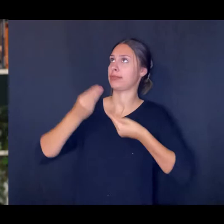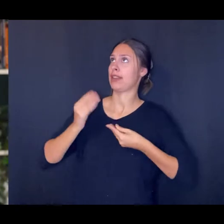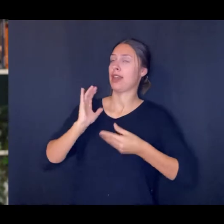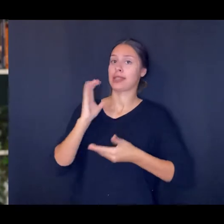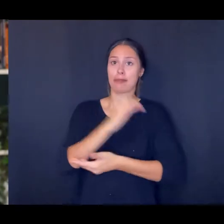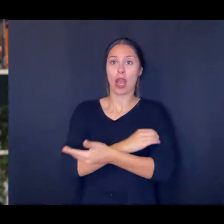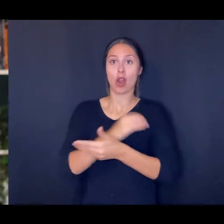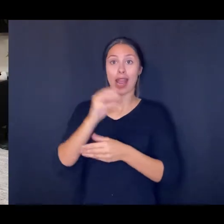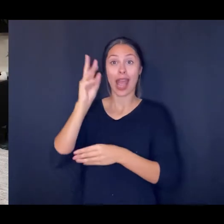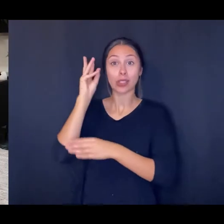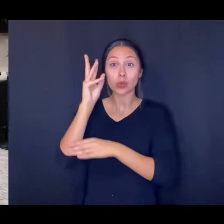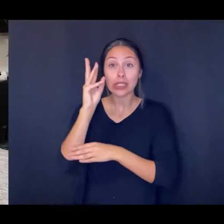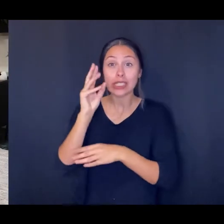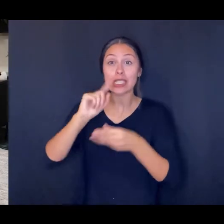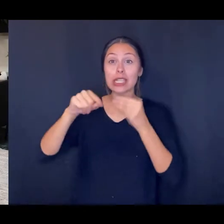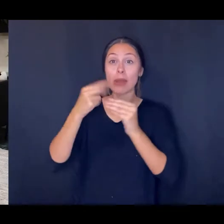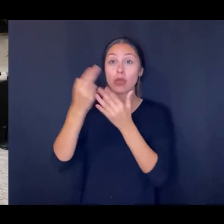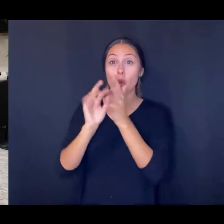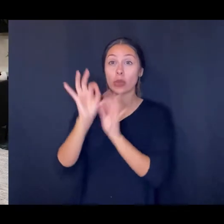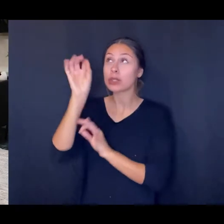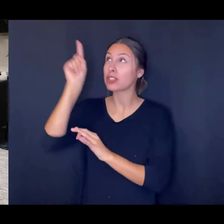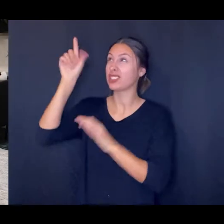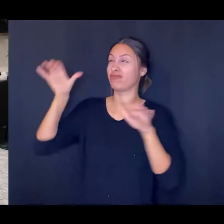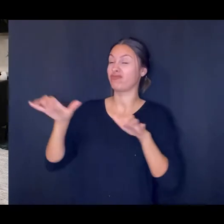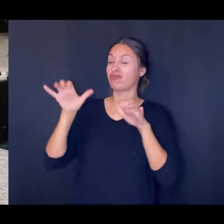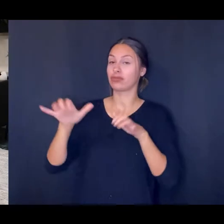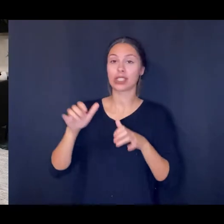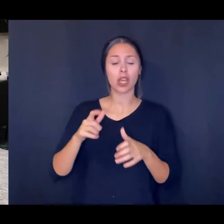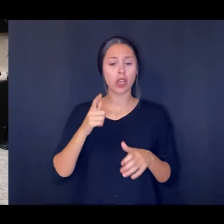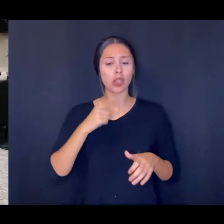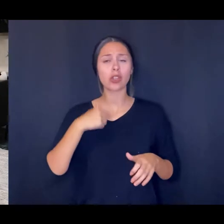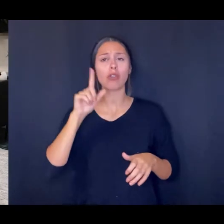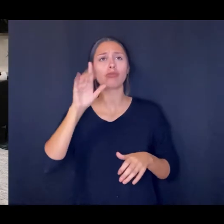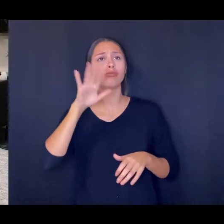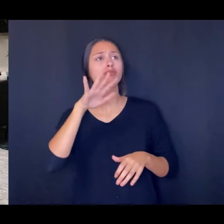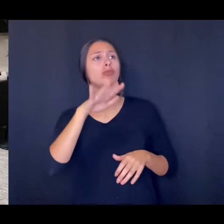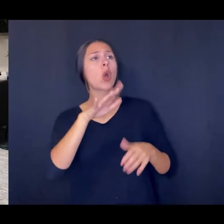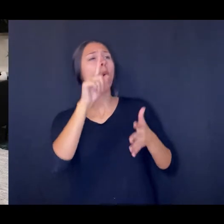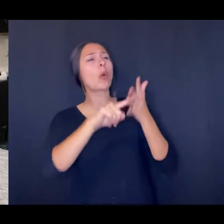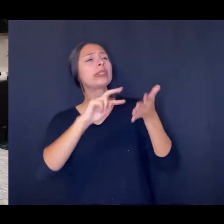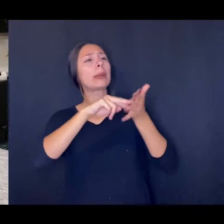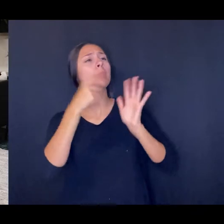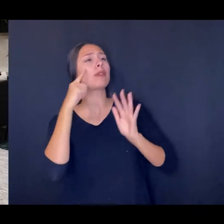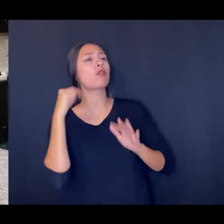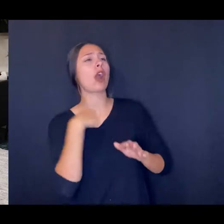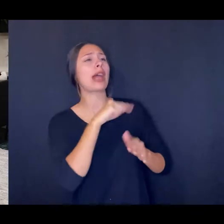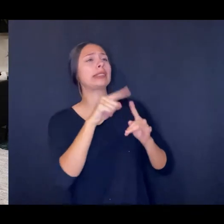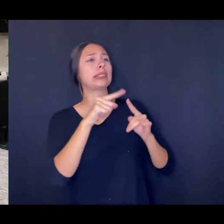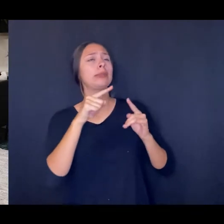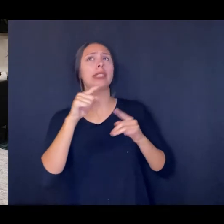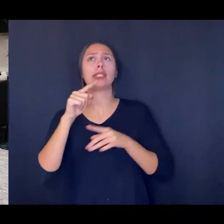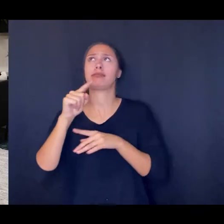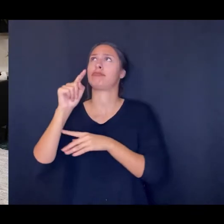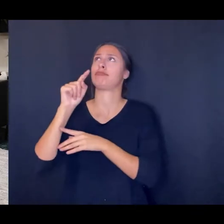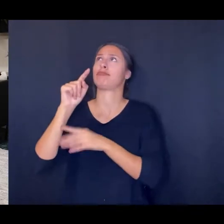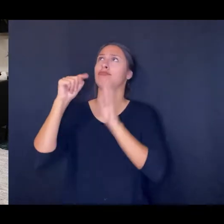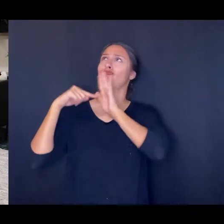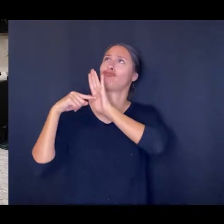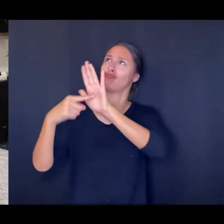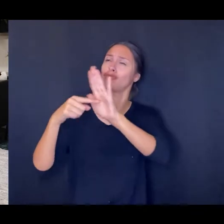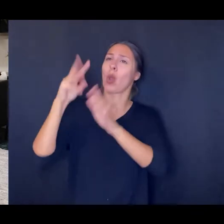in our modern day context, what does it mean for us to be witnesses of Jesus and our spheres of influence? Talk